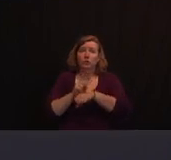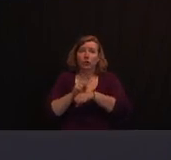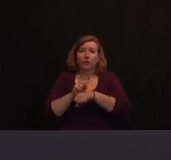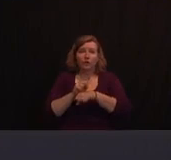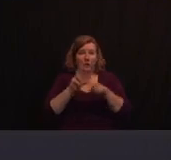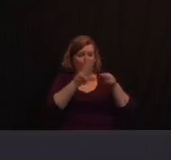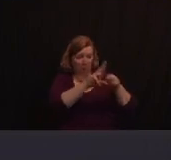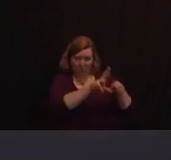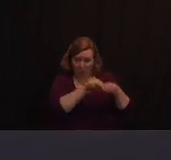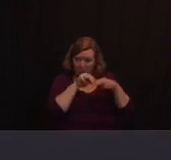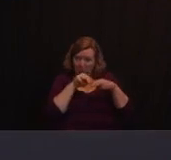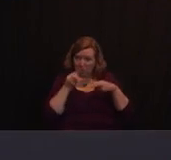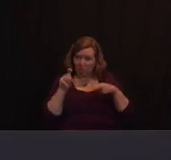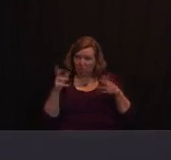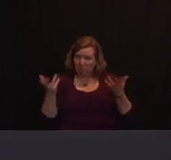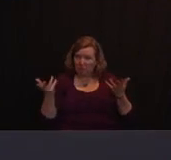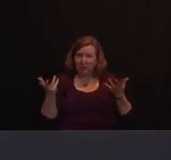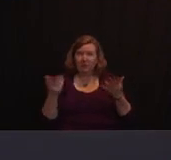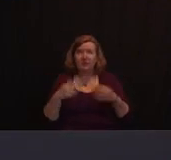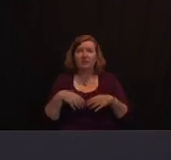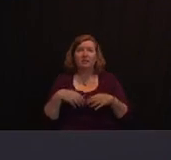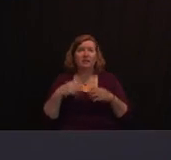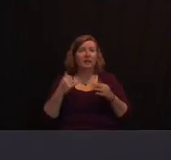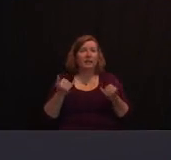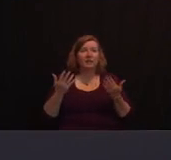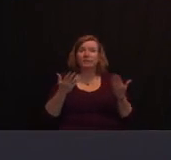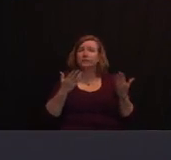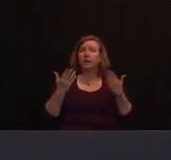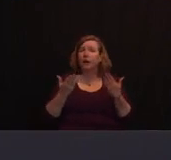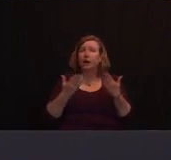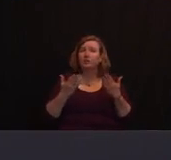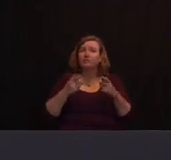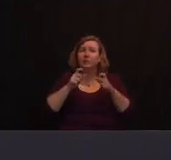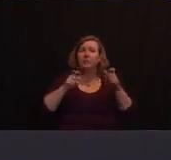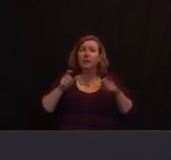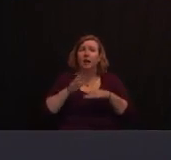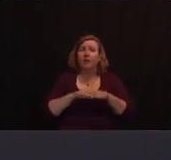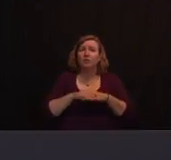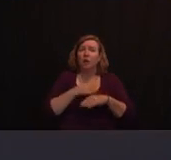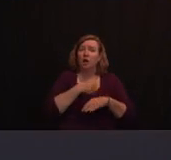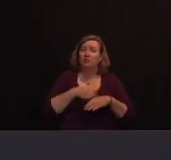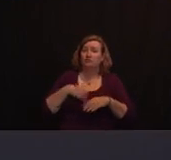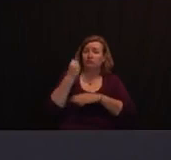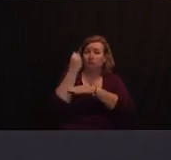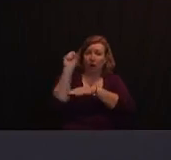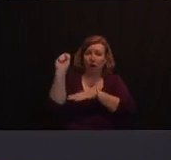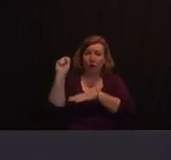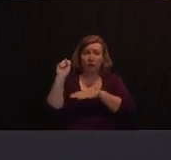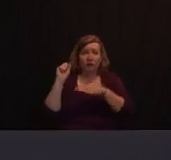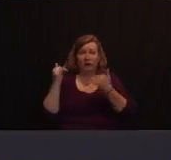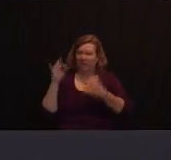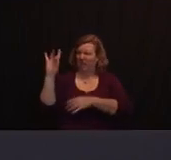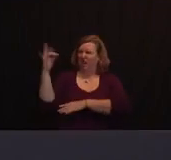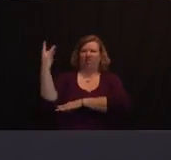undocumented immigrants are on day 8 of their hunger strike, and they say they're going to keep on going until there's a commitment from your office to